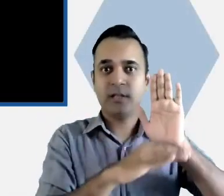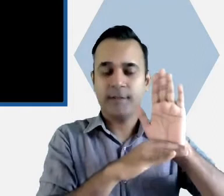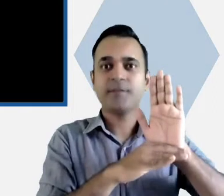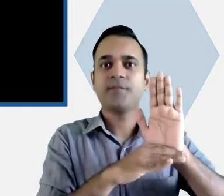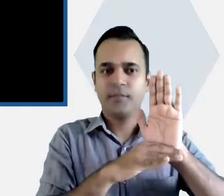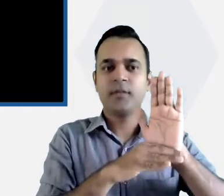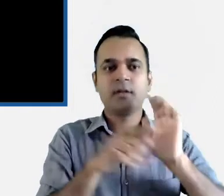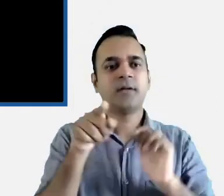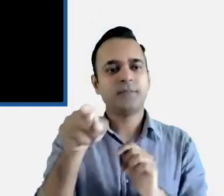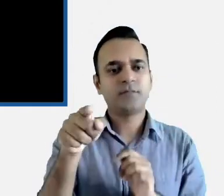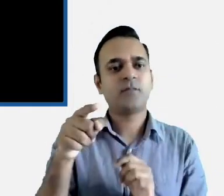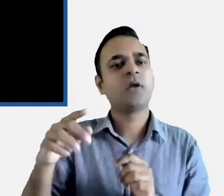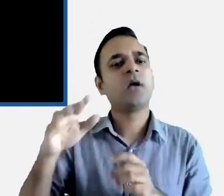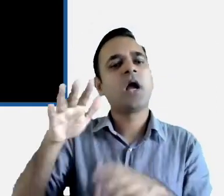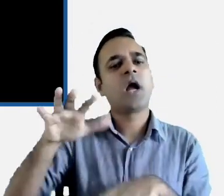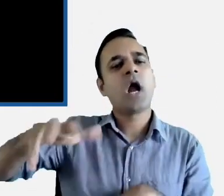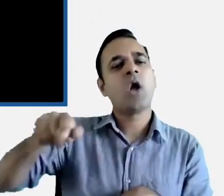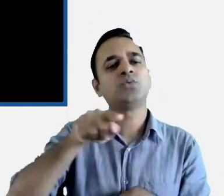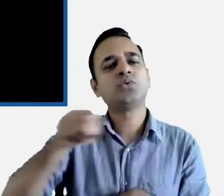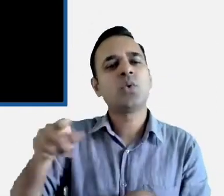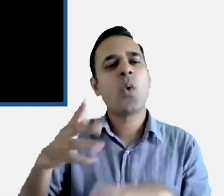follow this strategy?